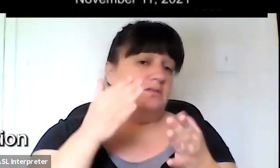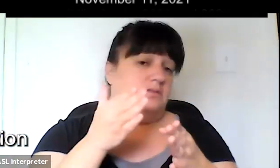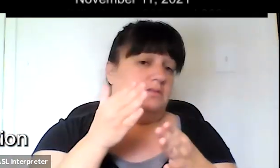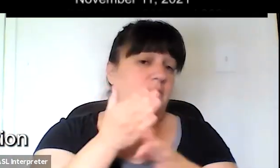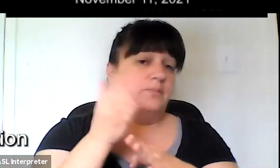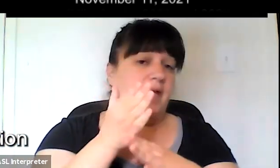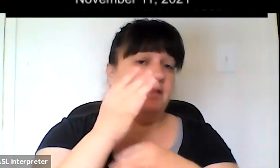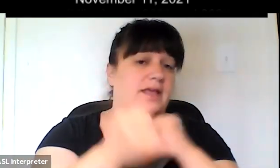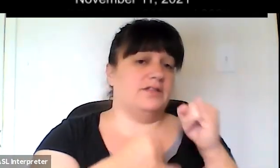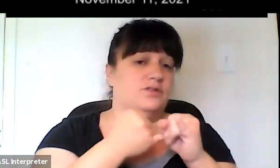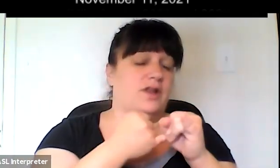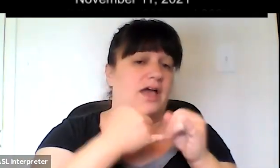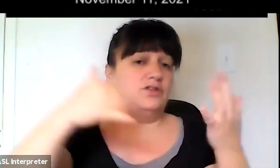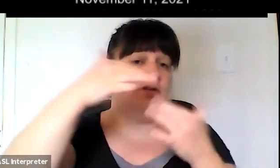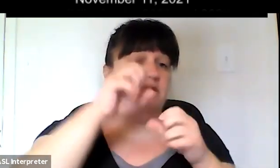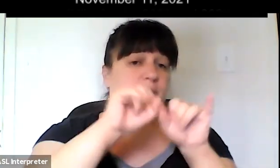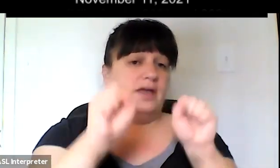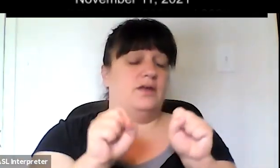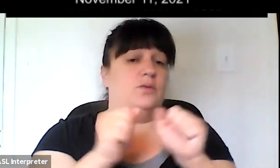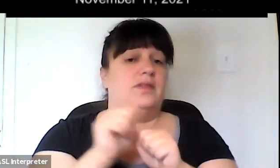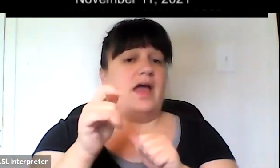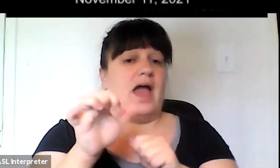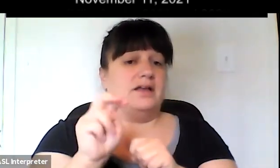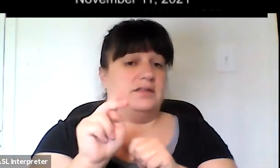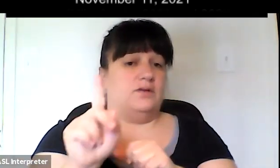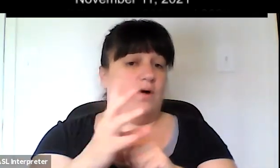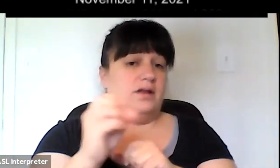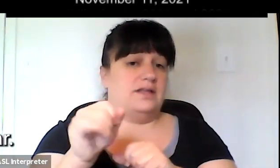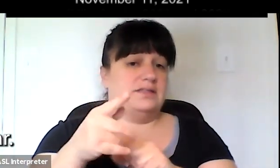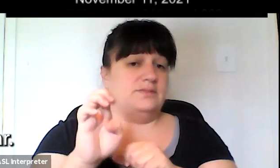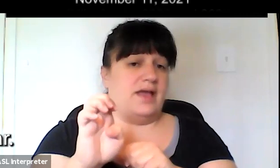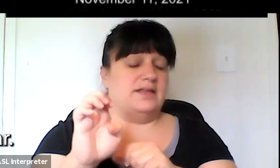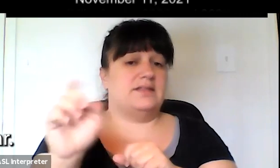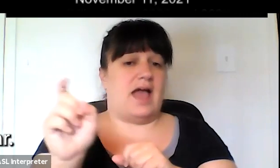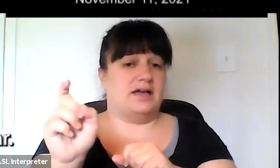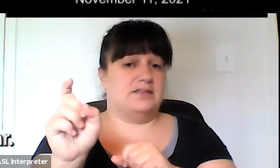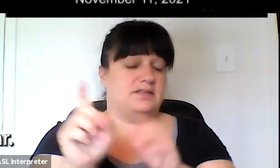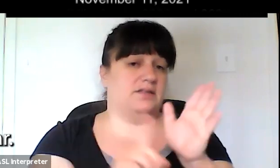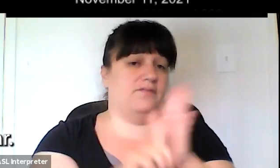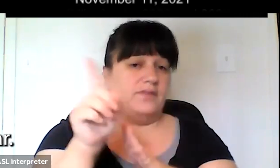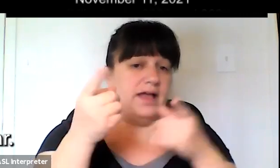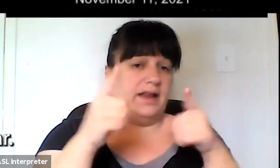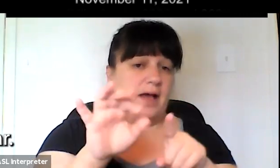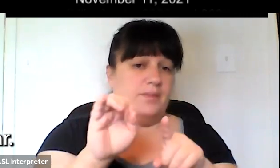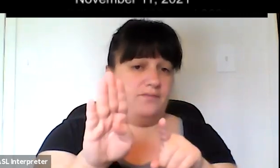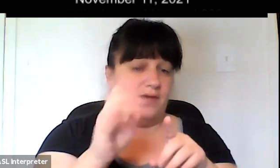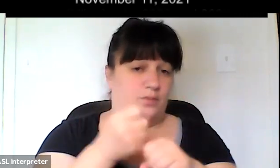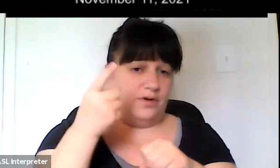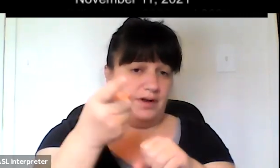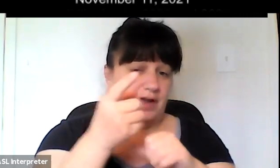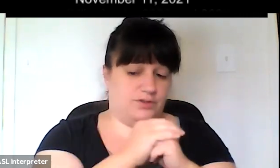International Space Station, with the Axiom 1 and SpaceX spaceflight happening in February of next